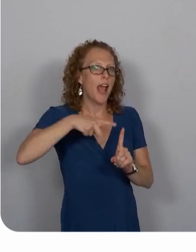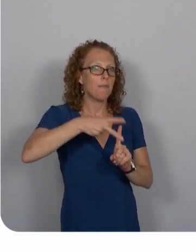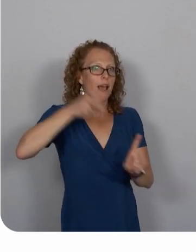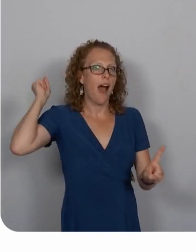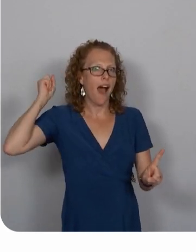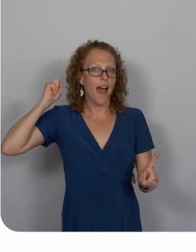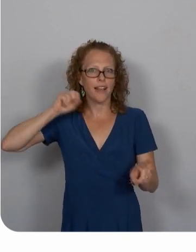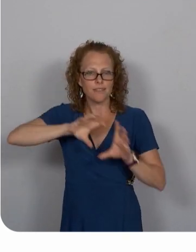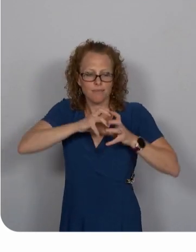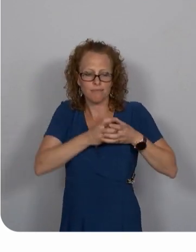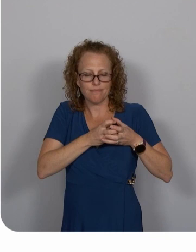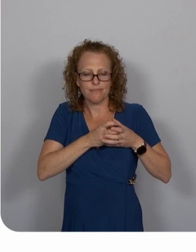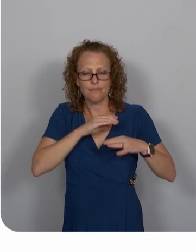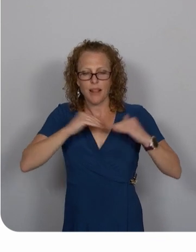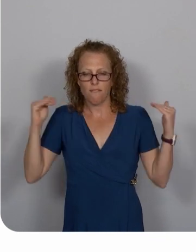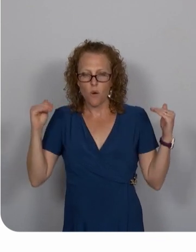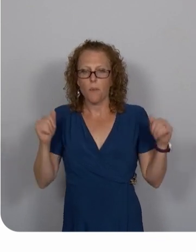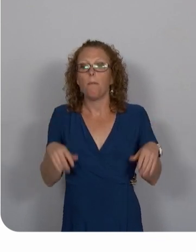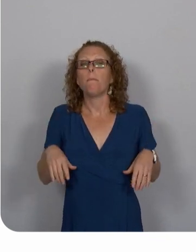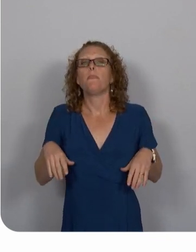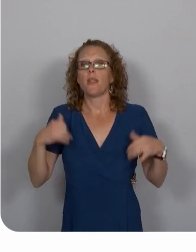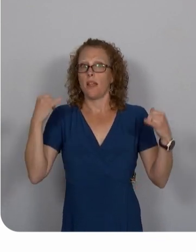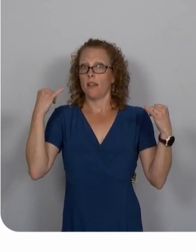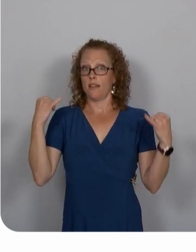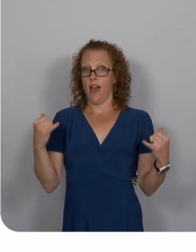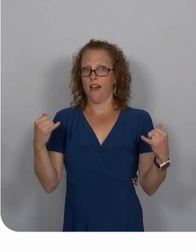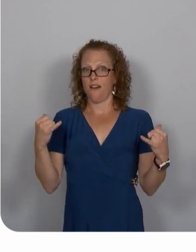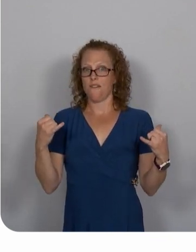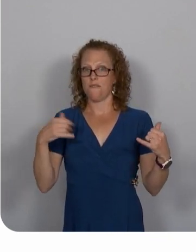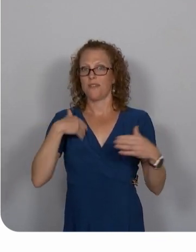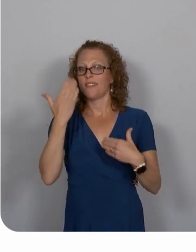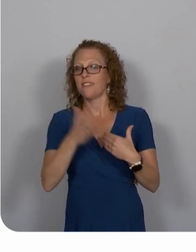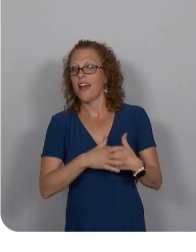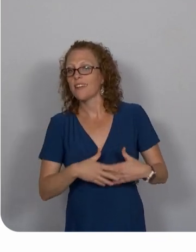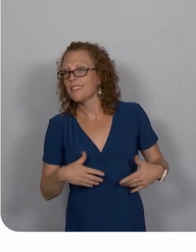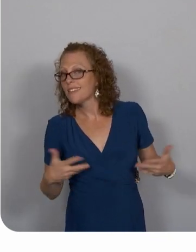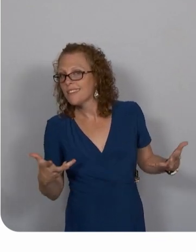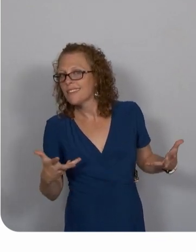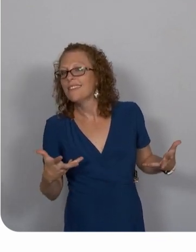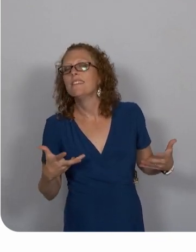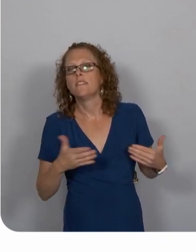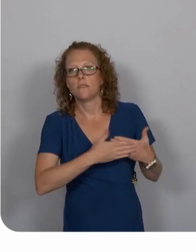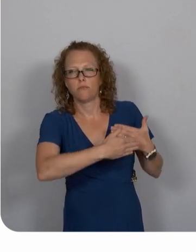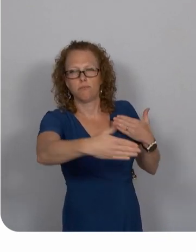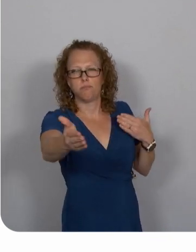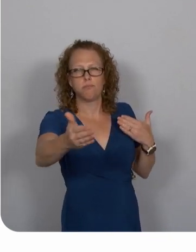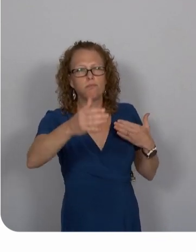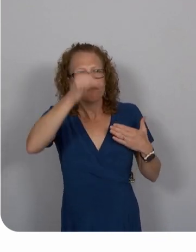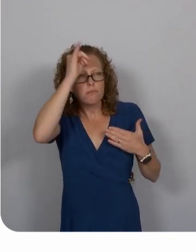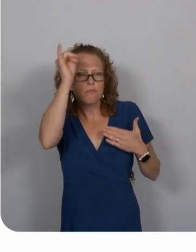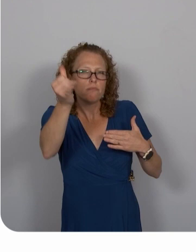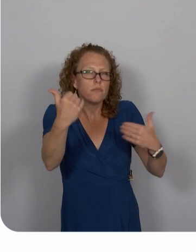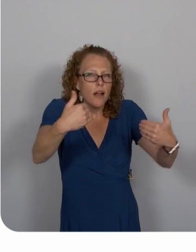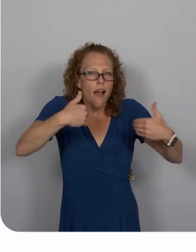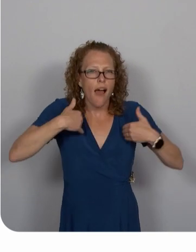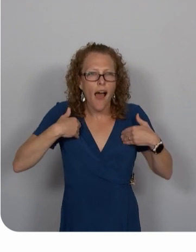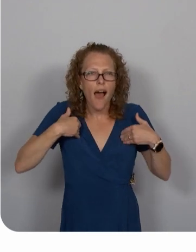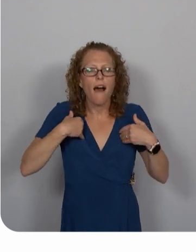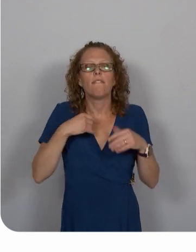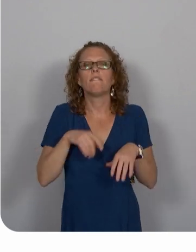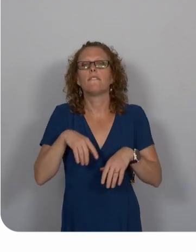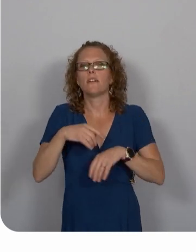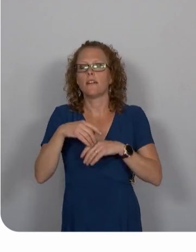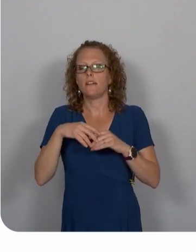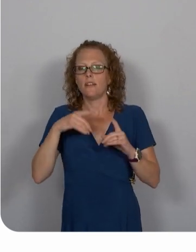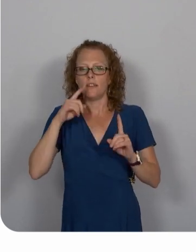Now, we've made a lot of progress, but our journey with Llama is just beginning. We're continuing to invest in the next generation of AI